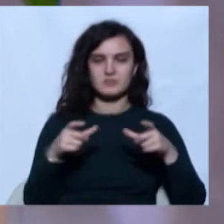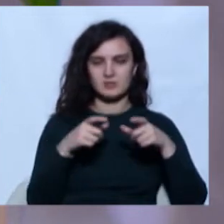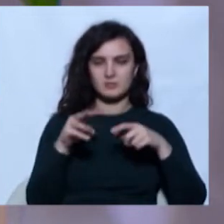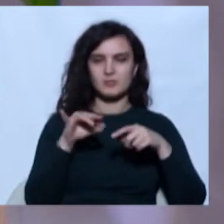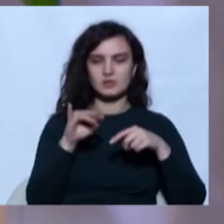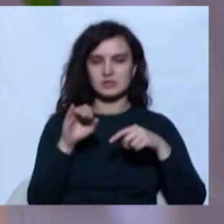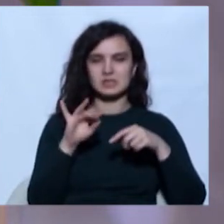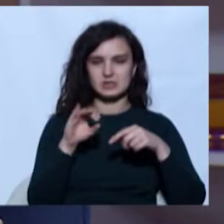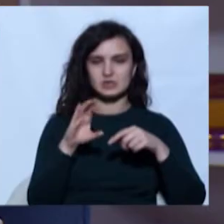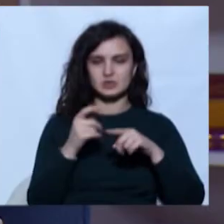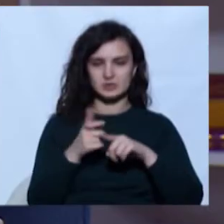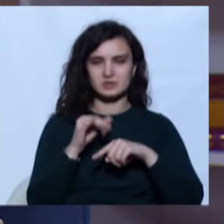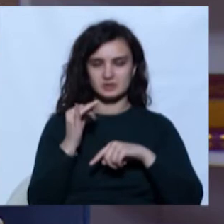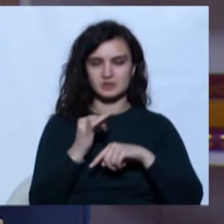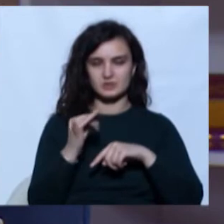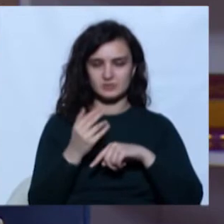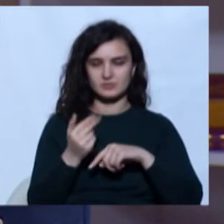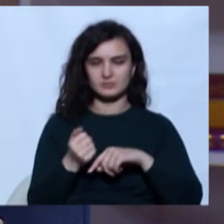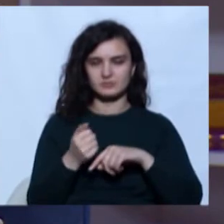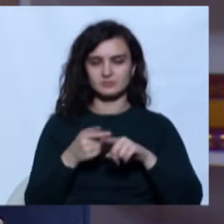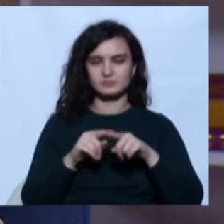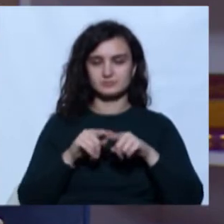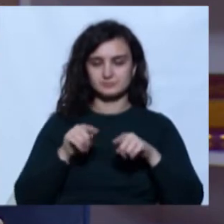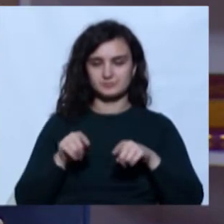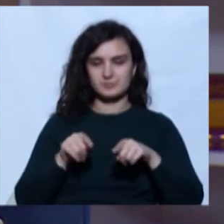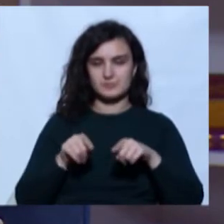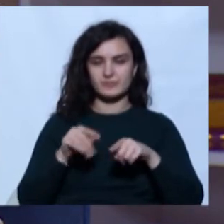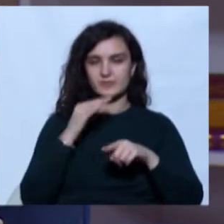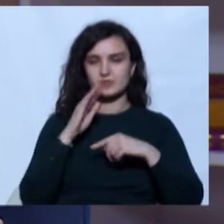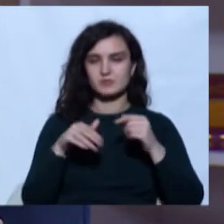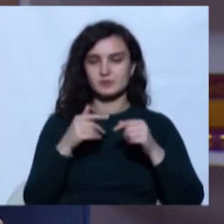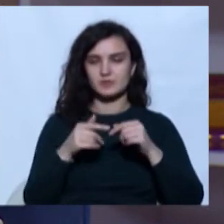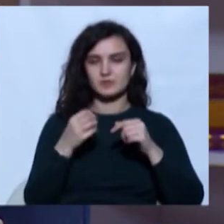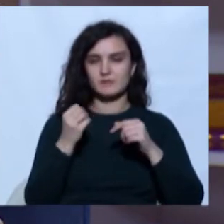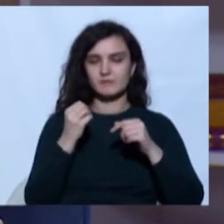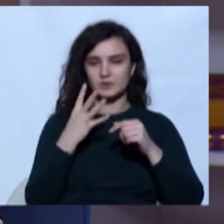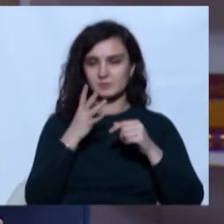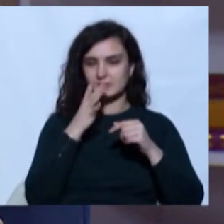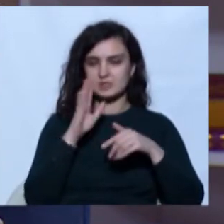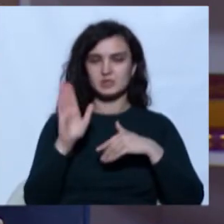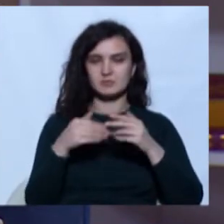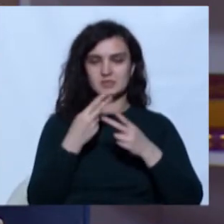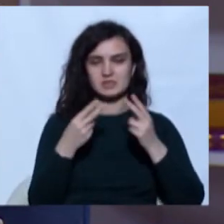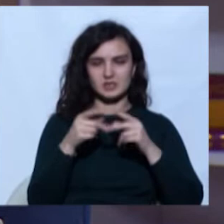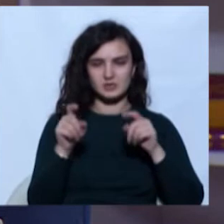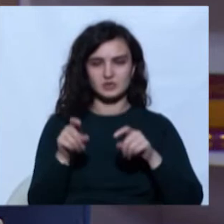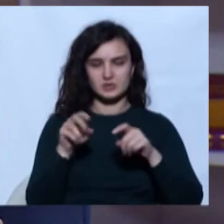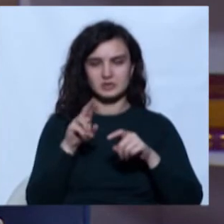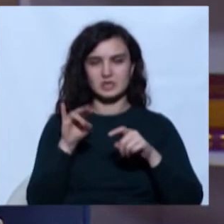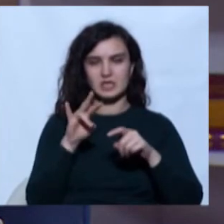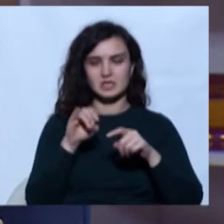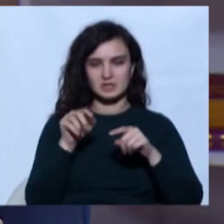Cristo. Exciting. Eventually, after 14 years in prison,